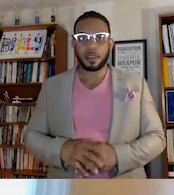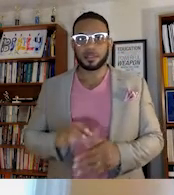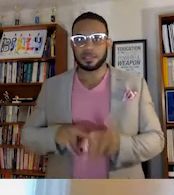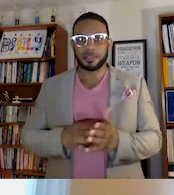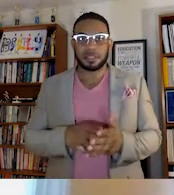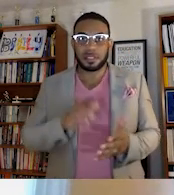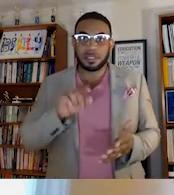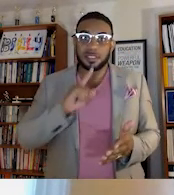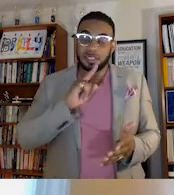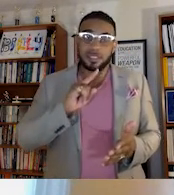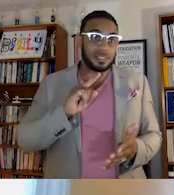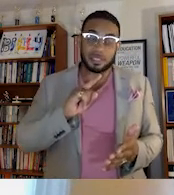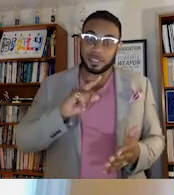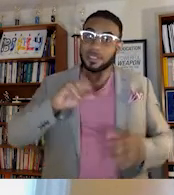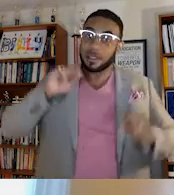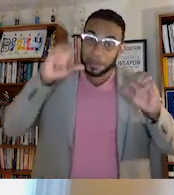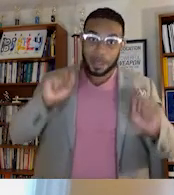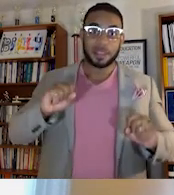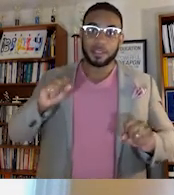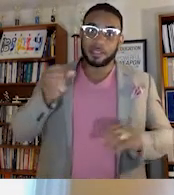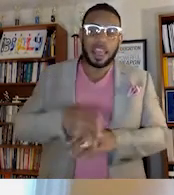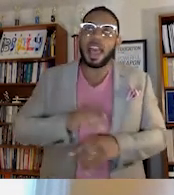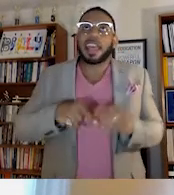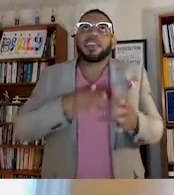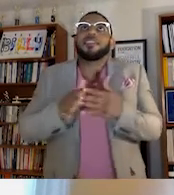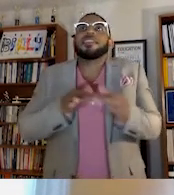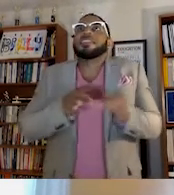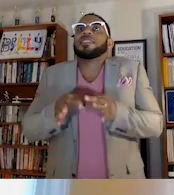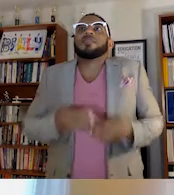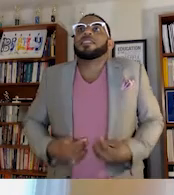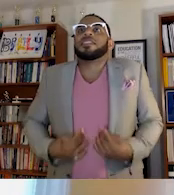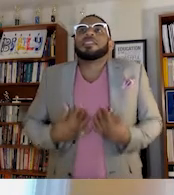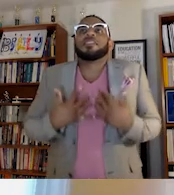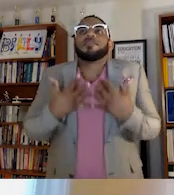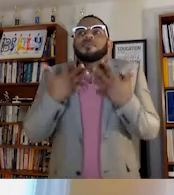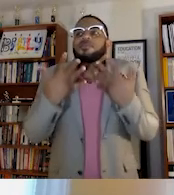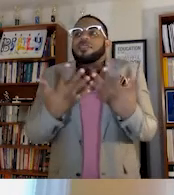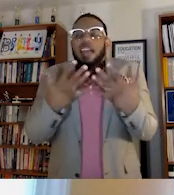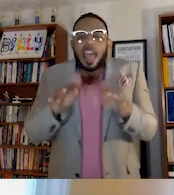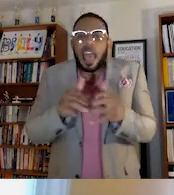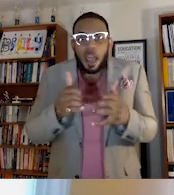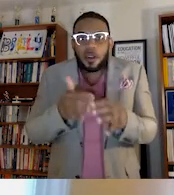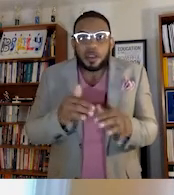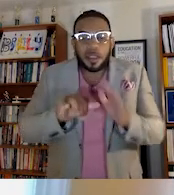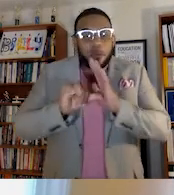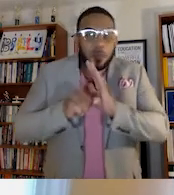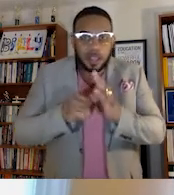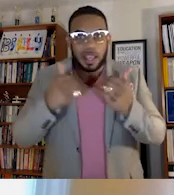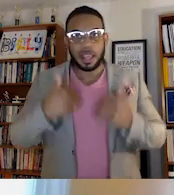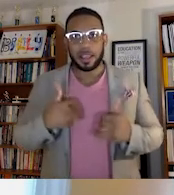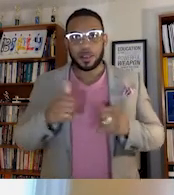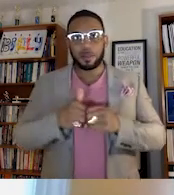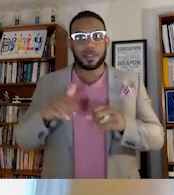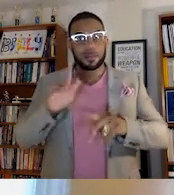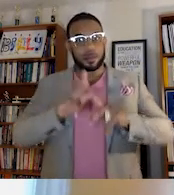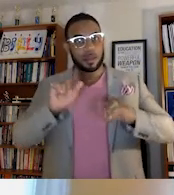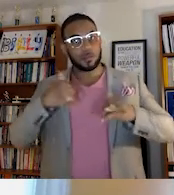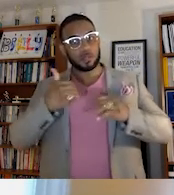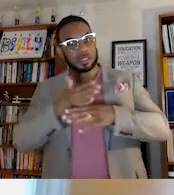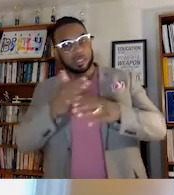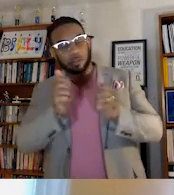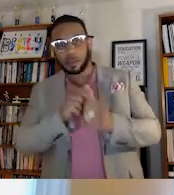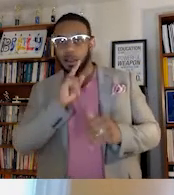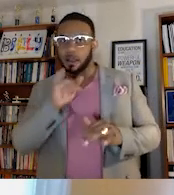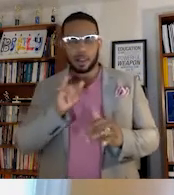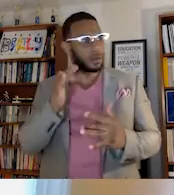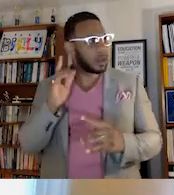mean, this is feat. This is an amazing feat. I can't even explain just how impressed I am, and the folks that I've been trying to share with